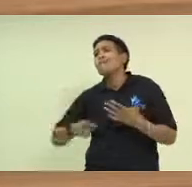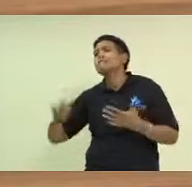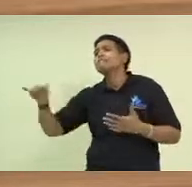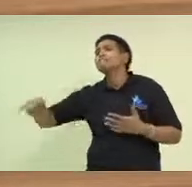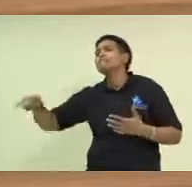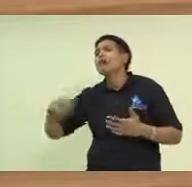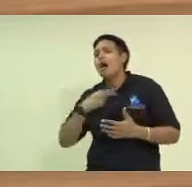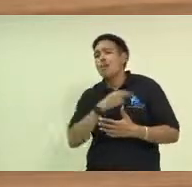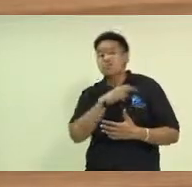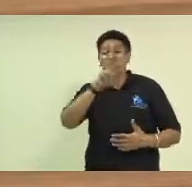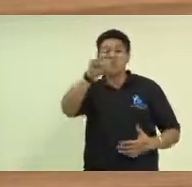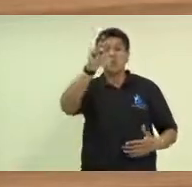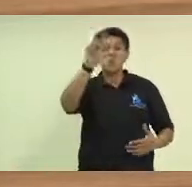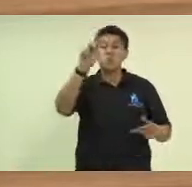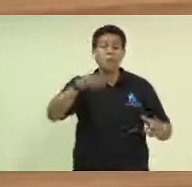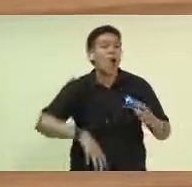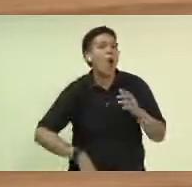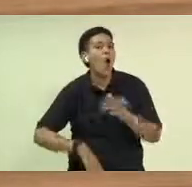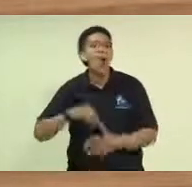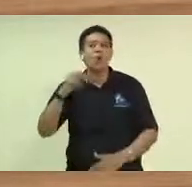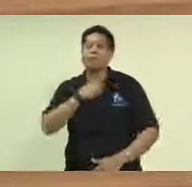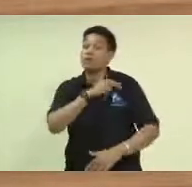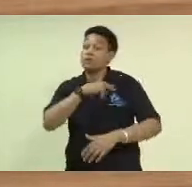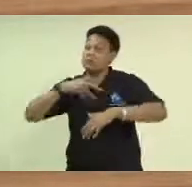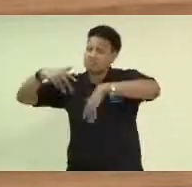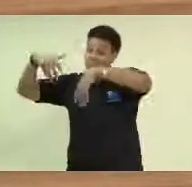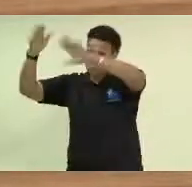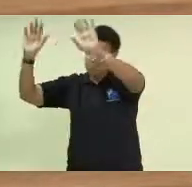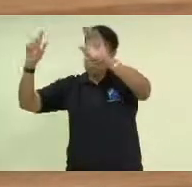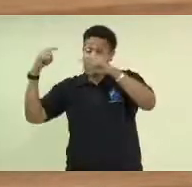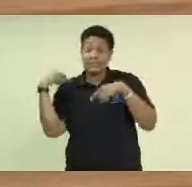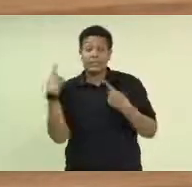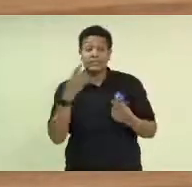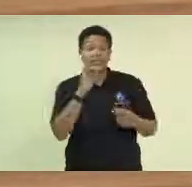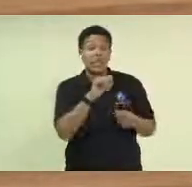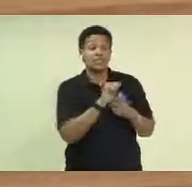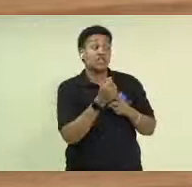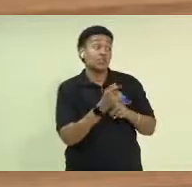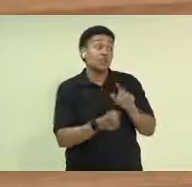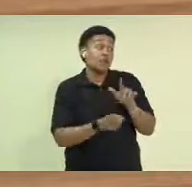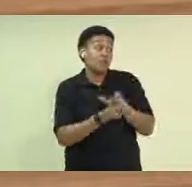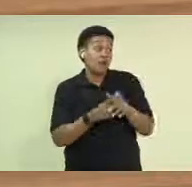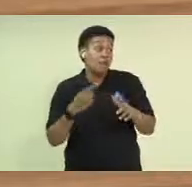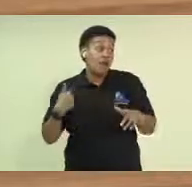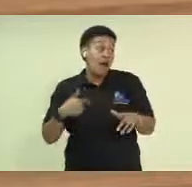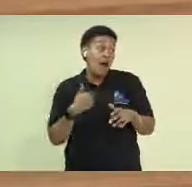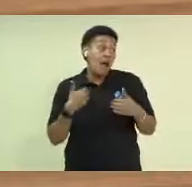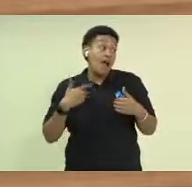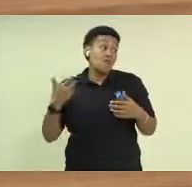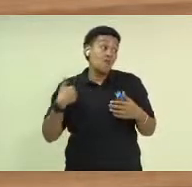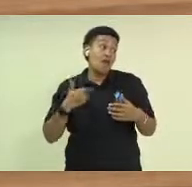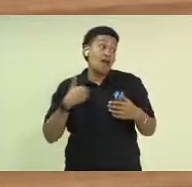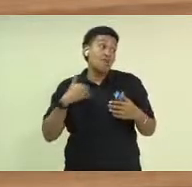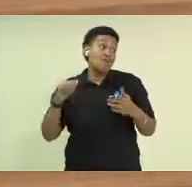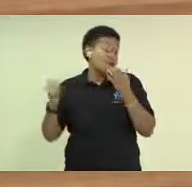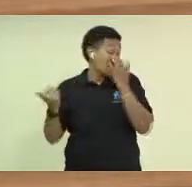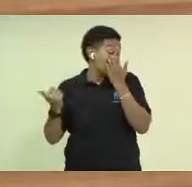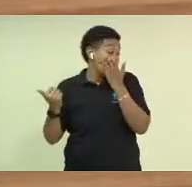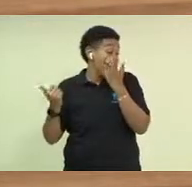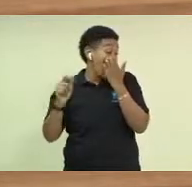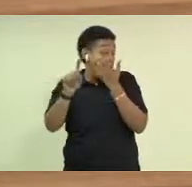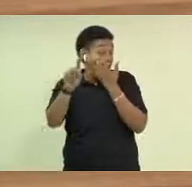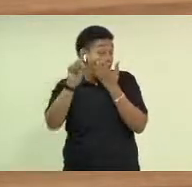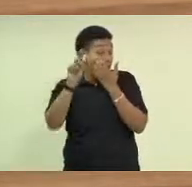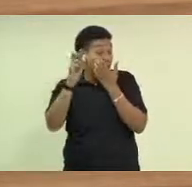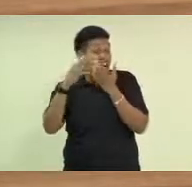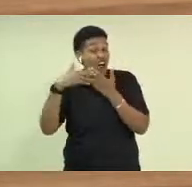of hospital. Since that scenario, we have approximately another 100